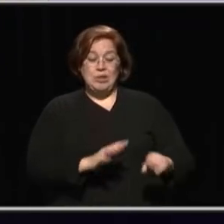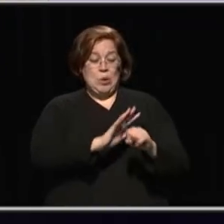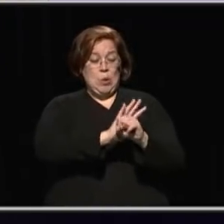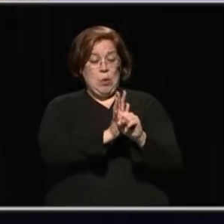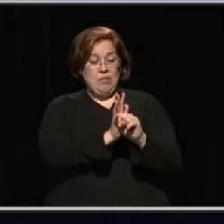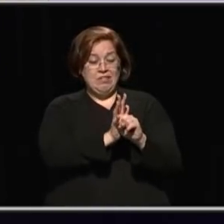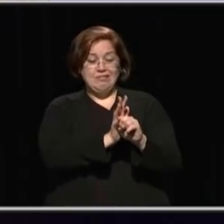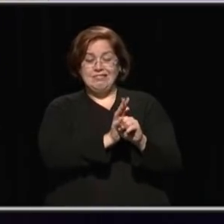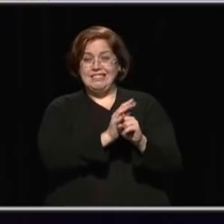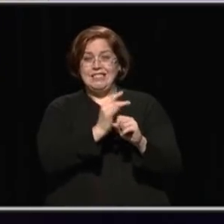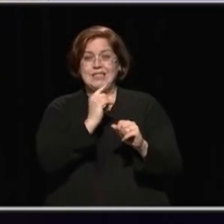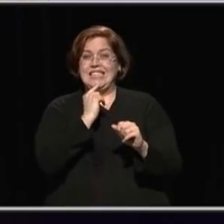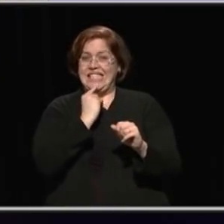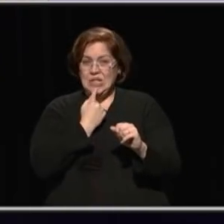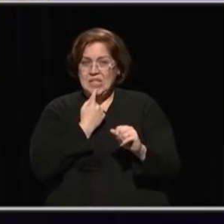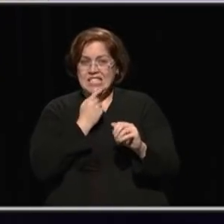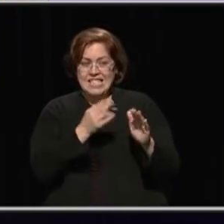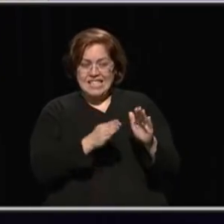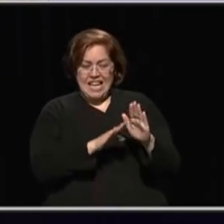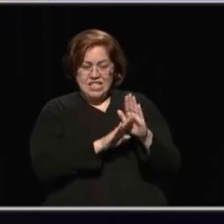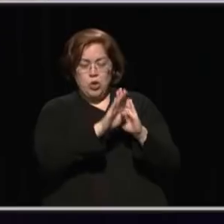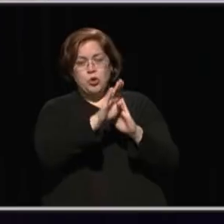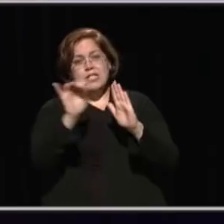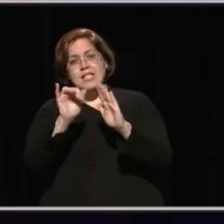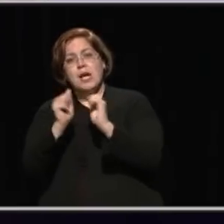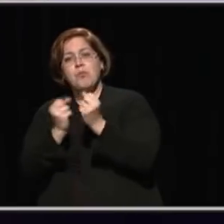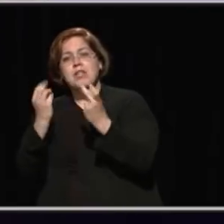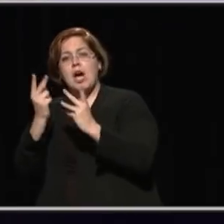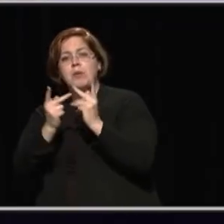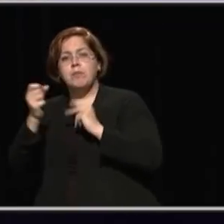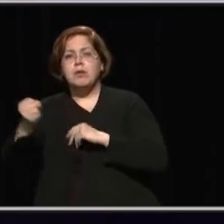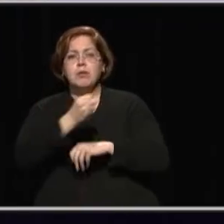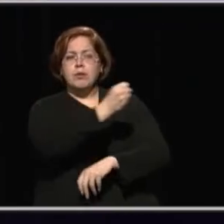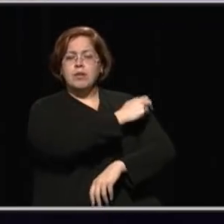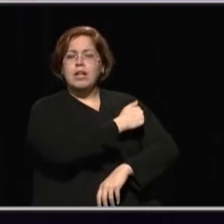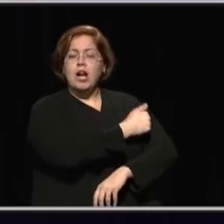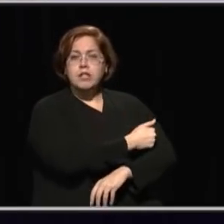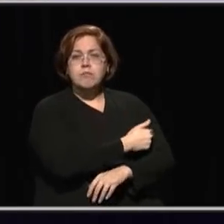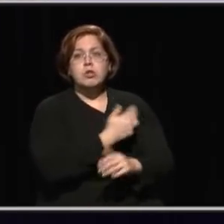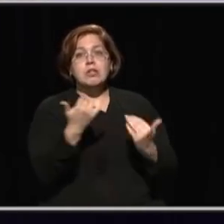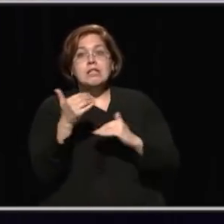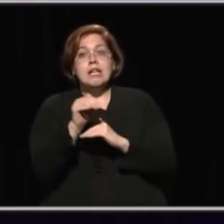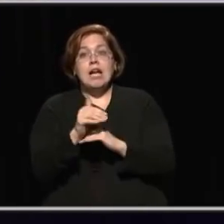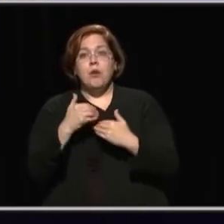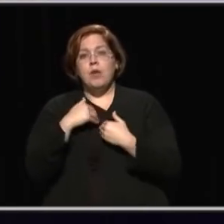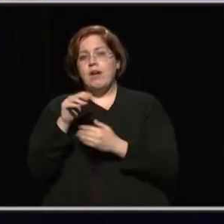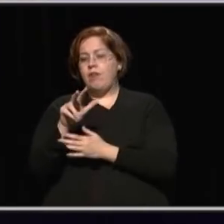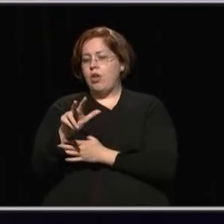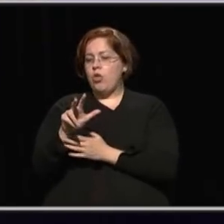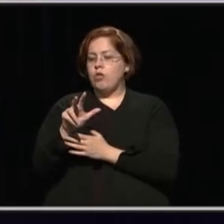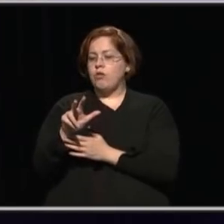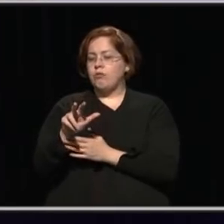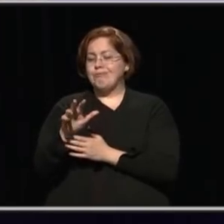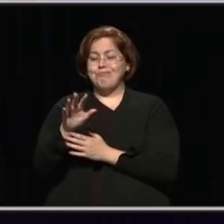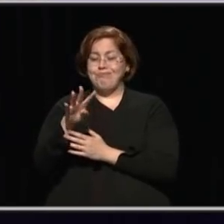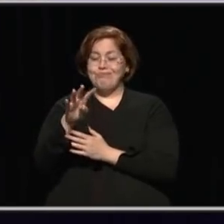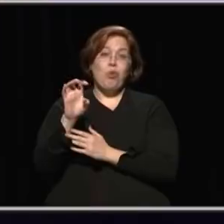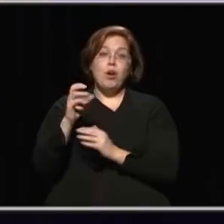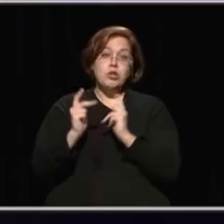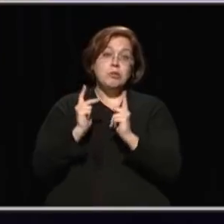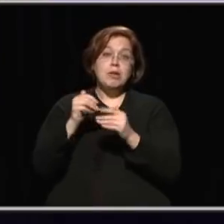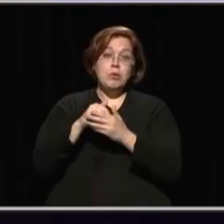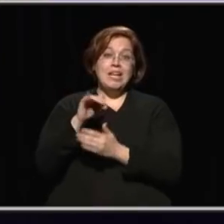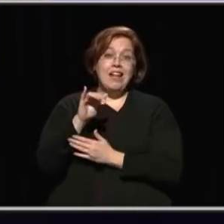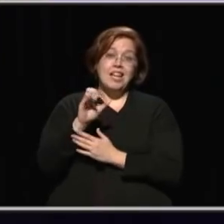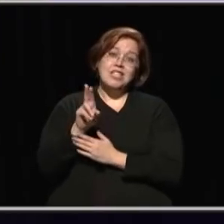COVID-19 cases has increased along with the number of hospitalizations. We have tonight 400 people in ICU,